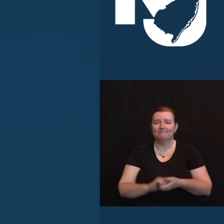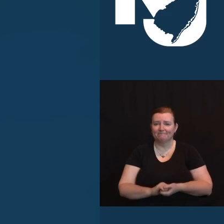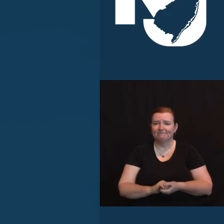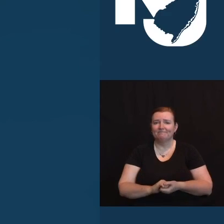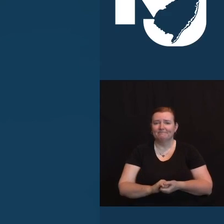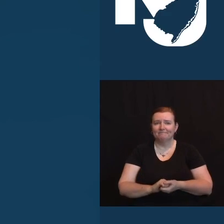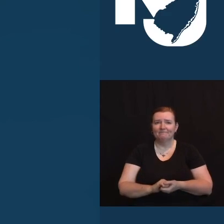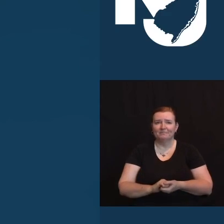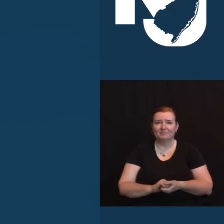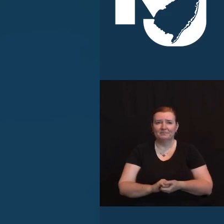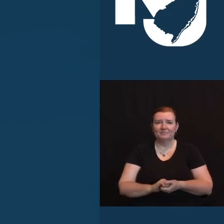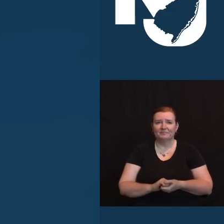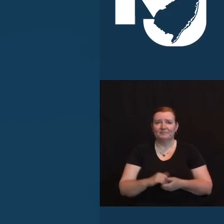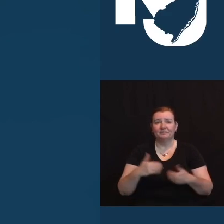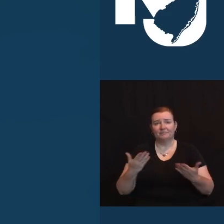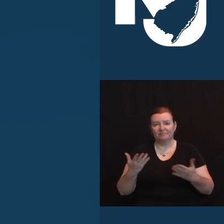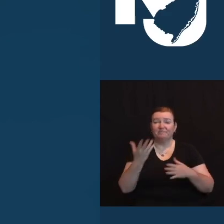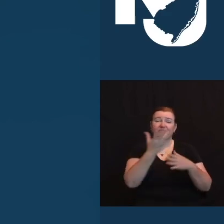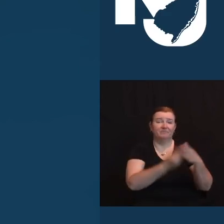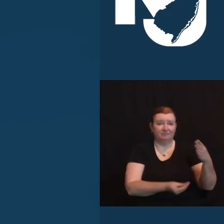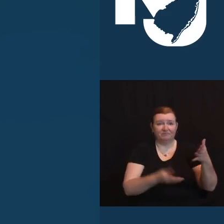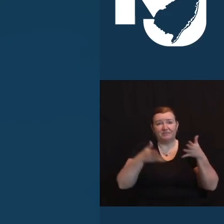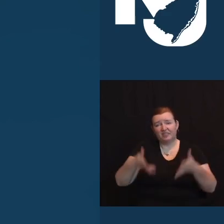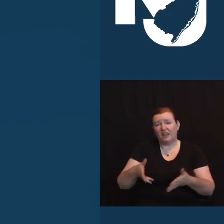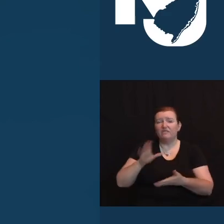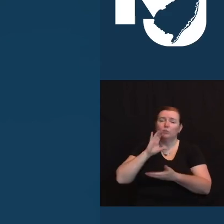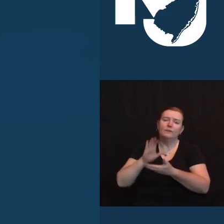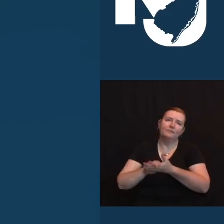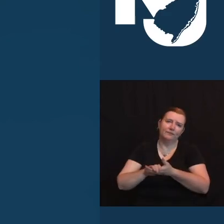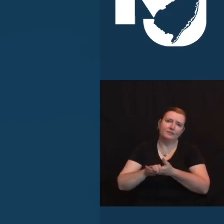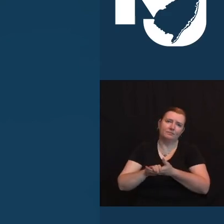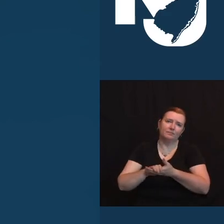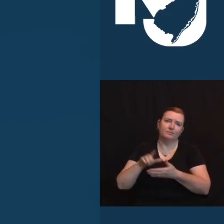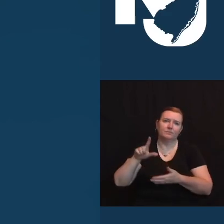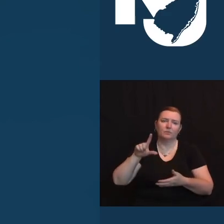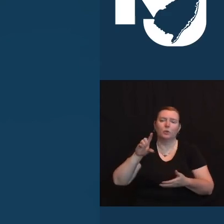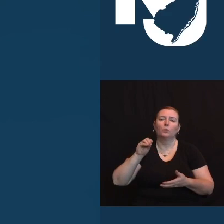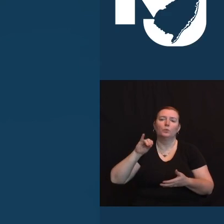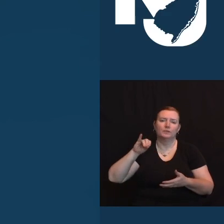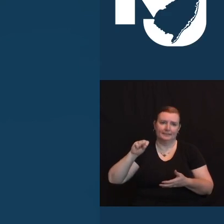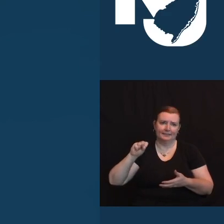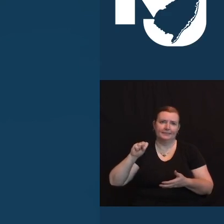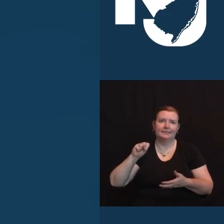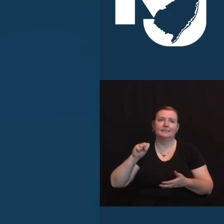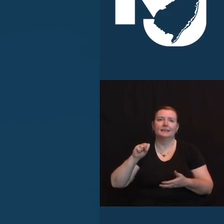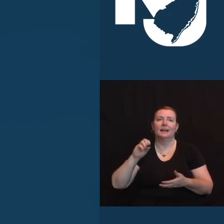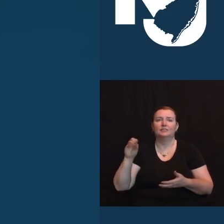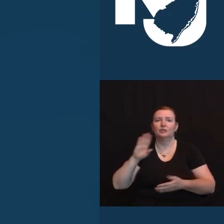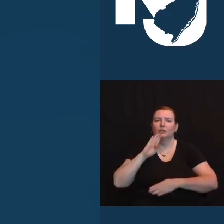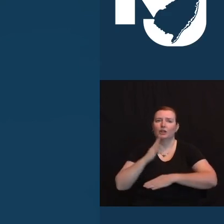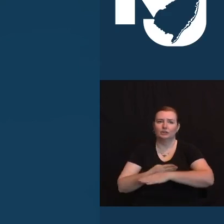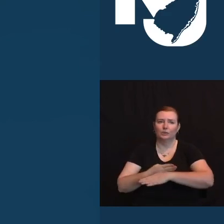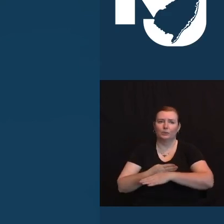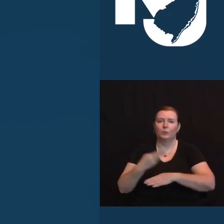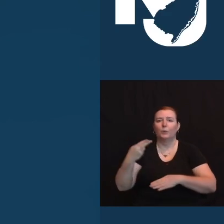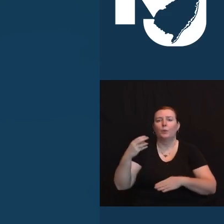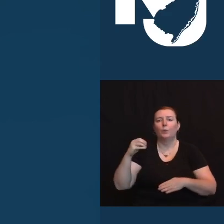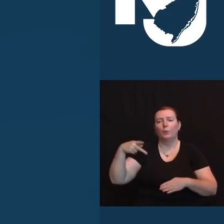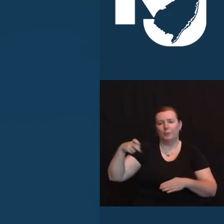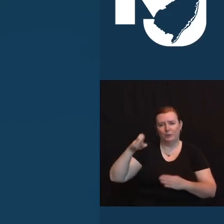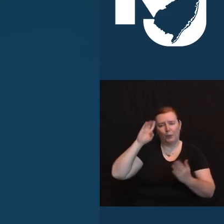Winston leaves behind his wife, Lois Ann, and daughter, Hope. I spoke with Hope. I had that honor of speaking with